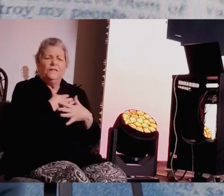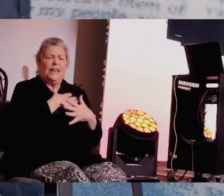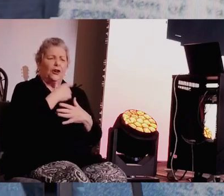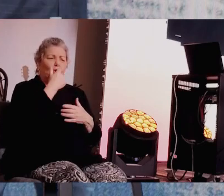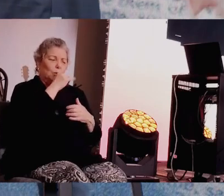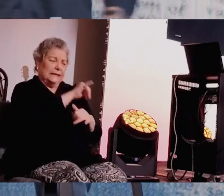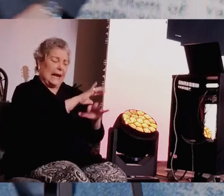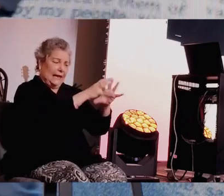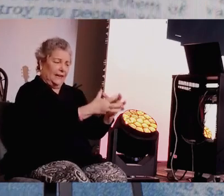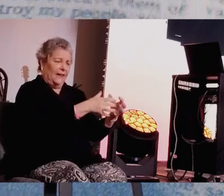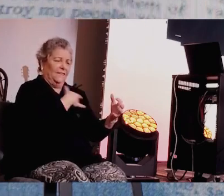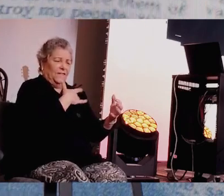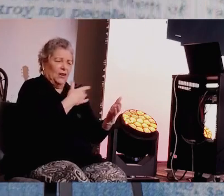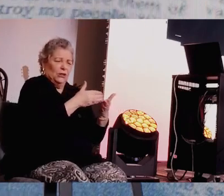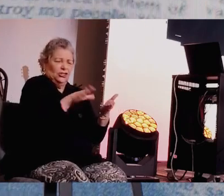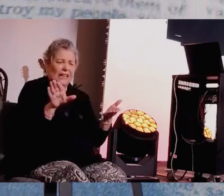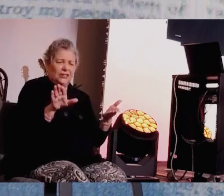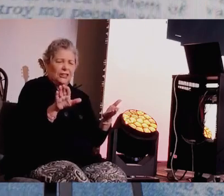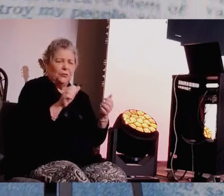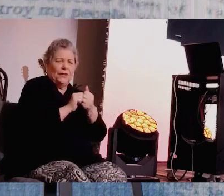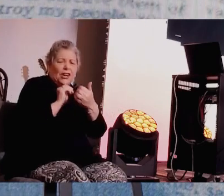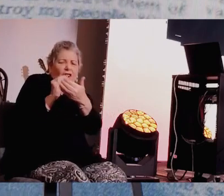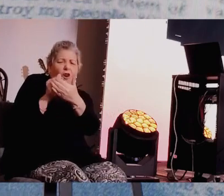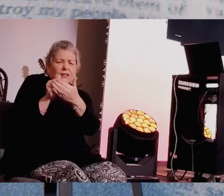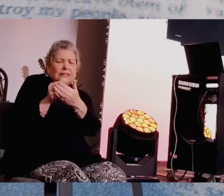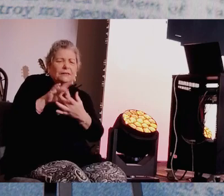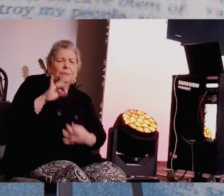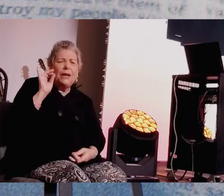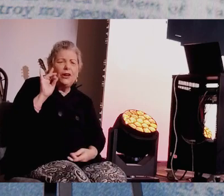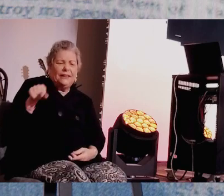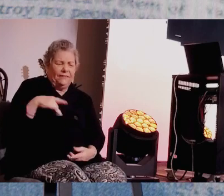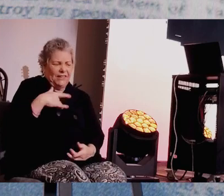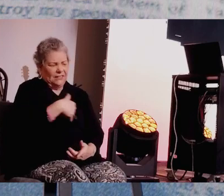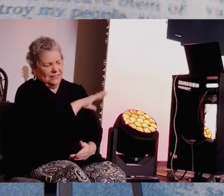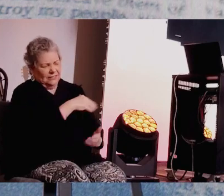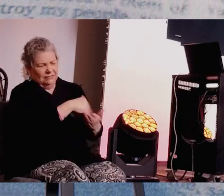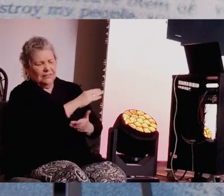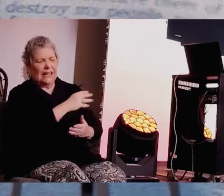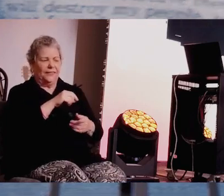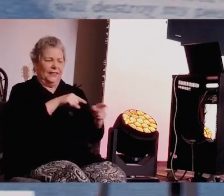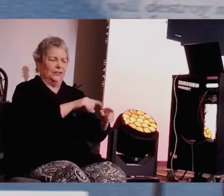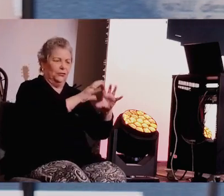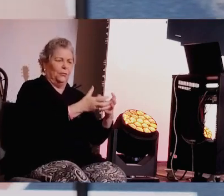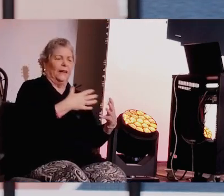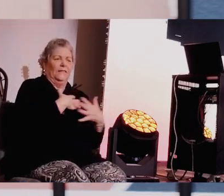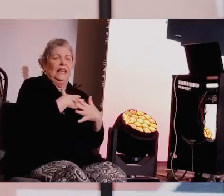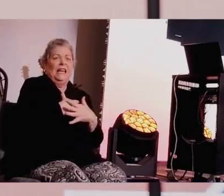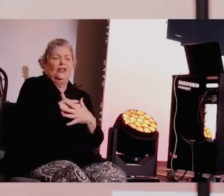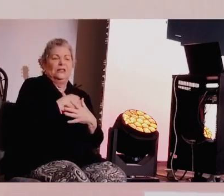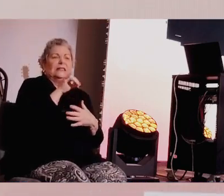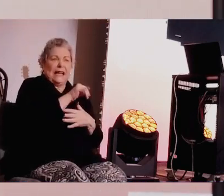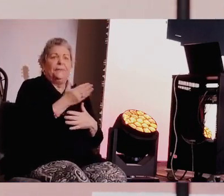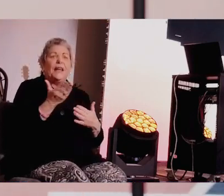camp, is they fear rejection over here with the intimacy of the Spirit. And this camp right here fears also the